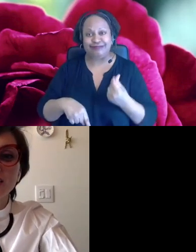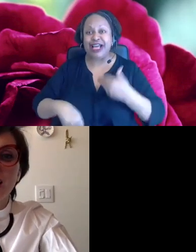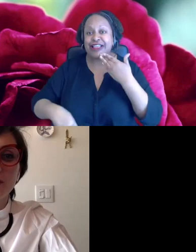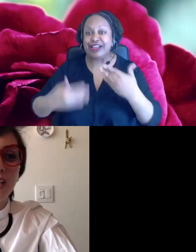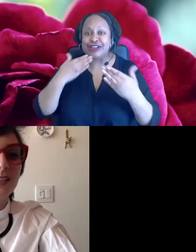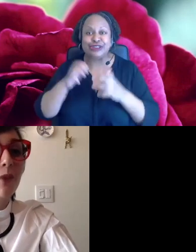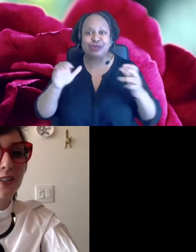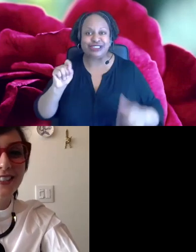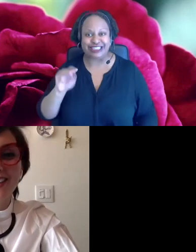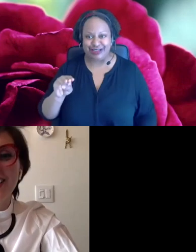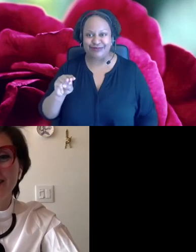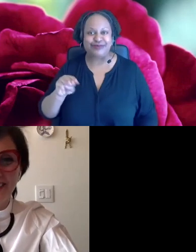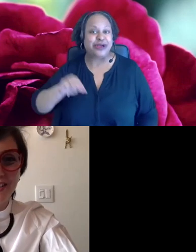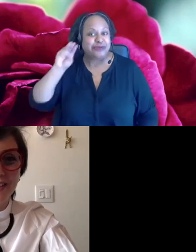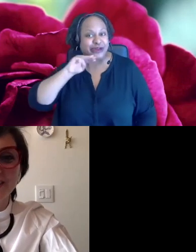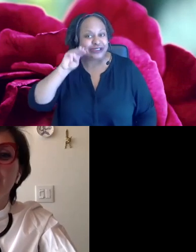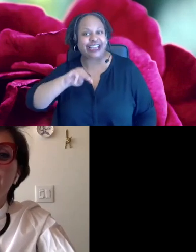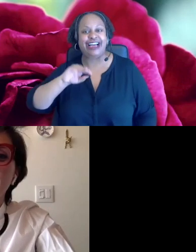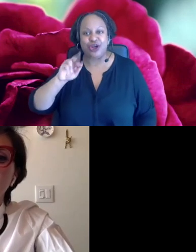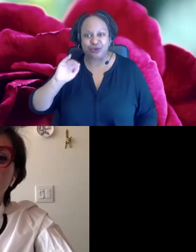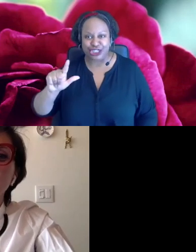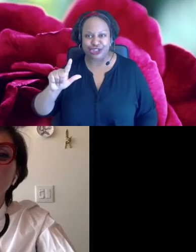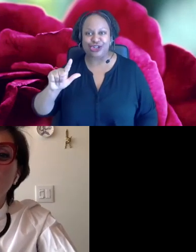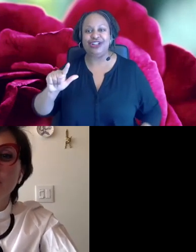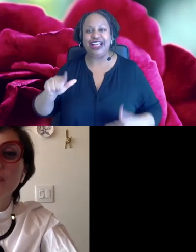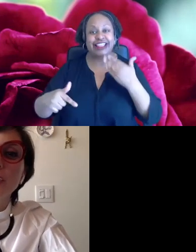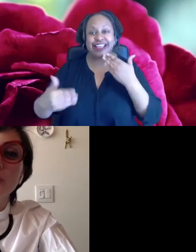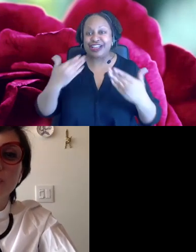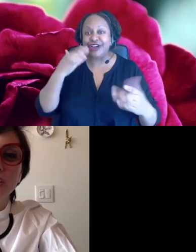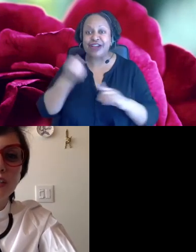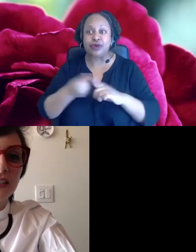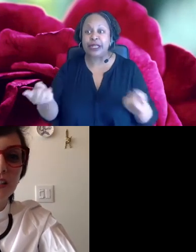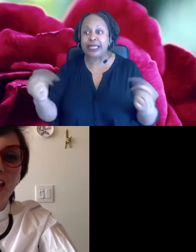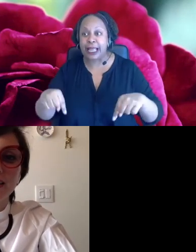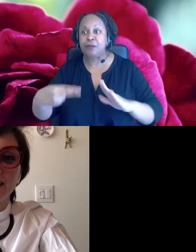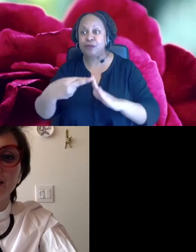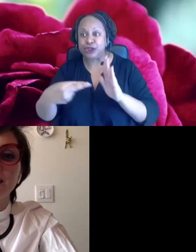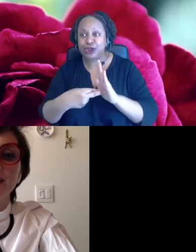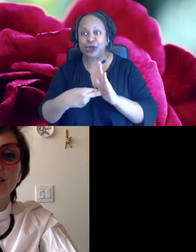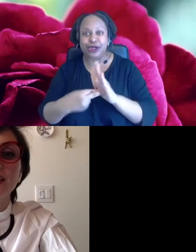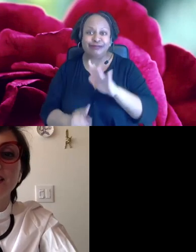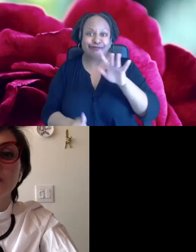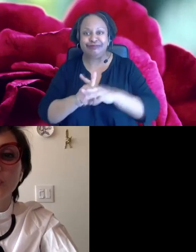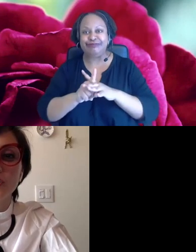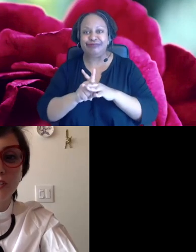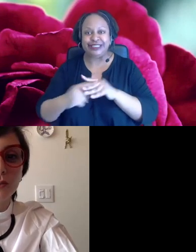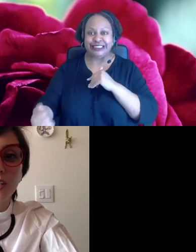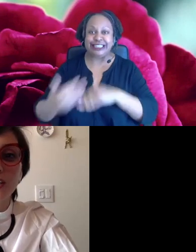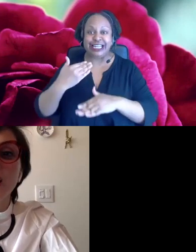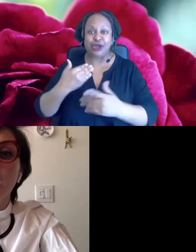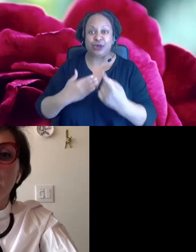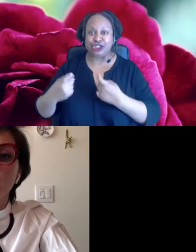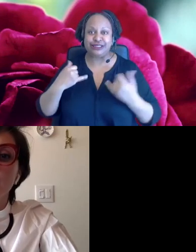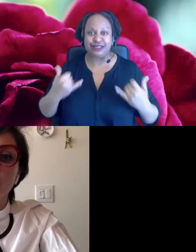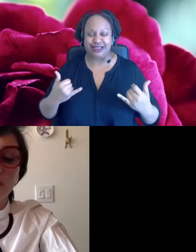much, Sam and Marcia and Rachel. And thank you to everyone who registered, attended, and sent in questions